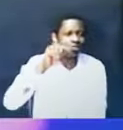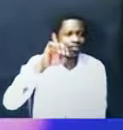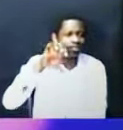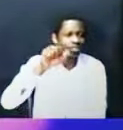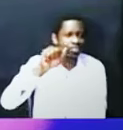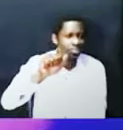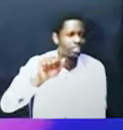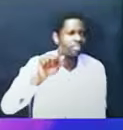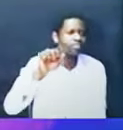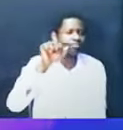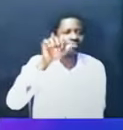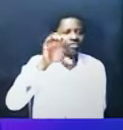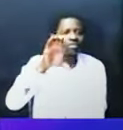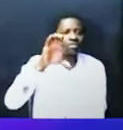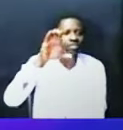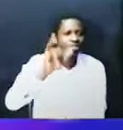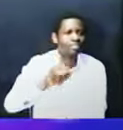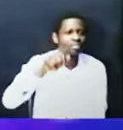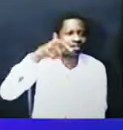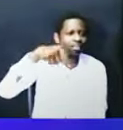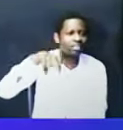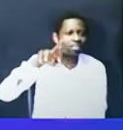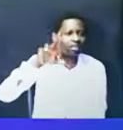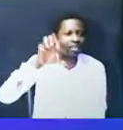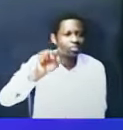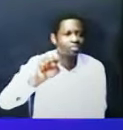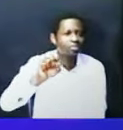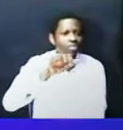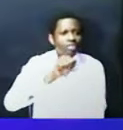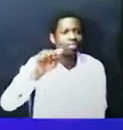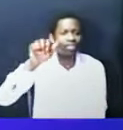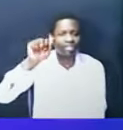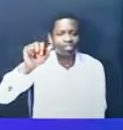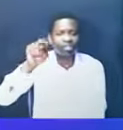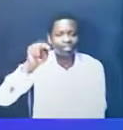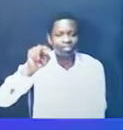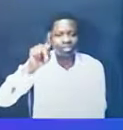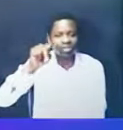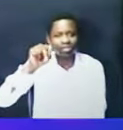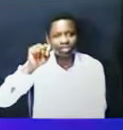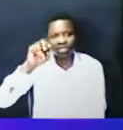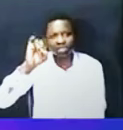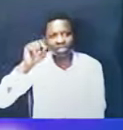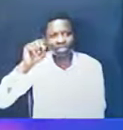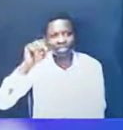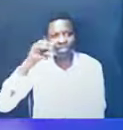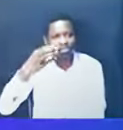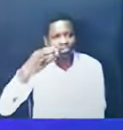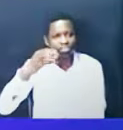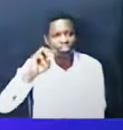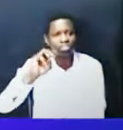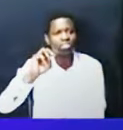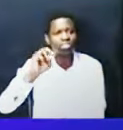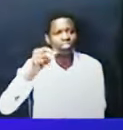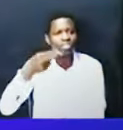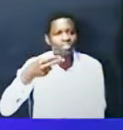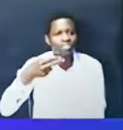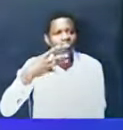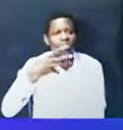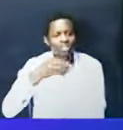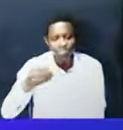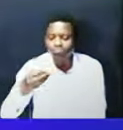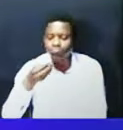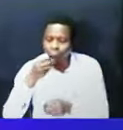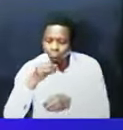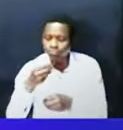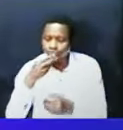Suoninti was hitting no chinchini kodu Phoenicia ne Cyprus ne Antiochia na wakoka